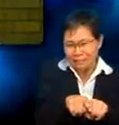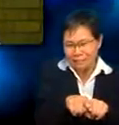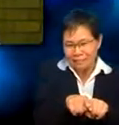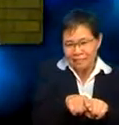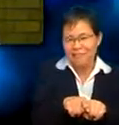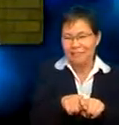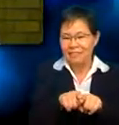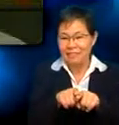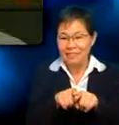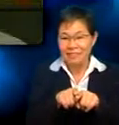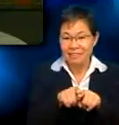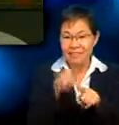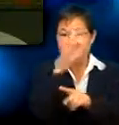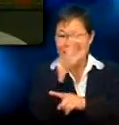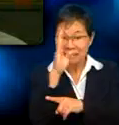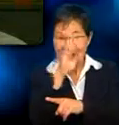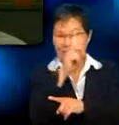detective.